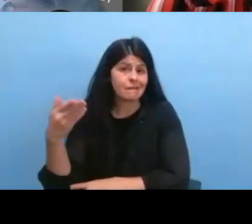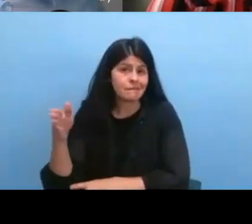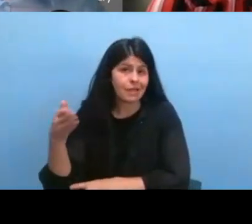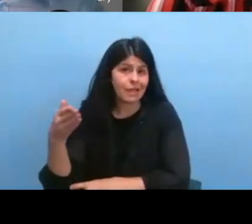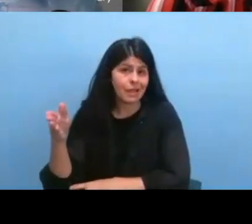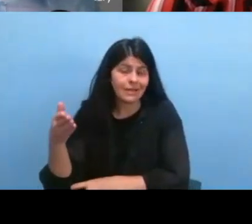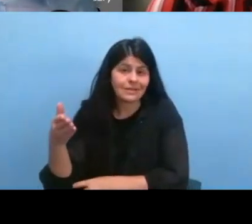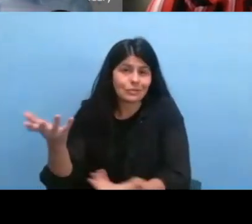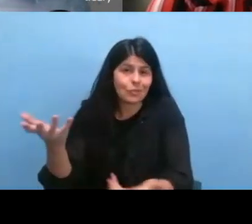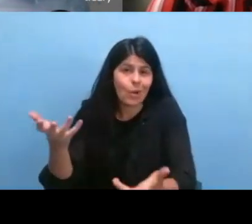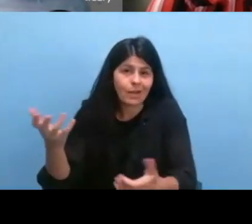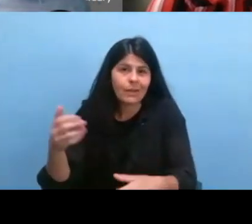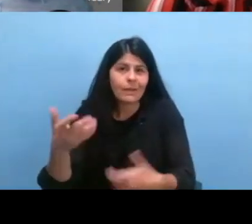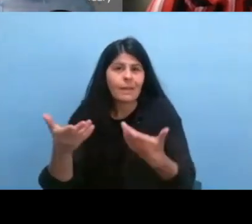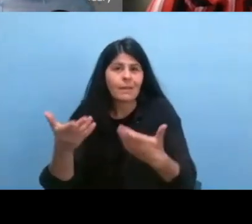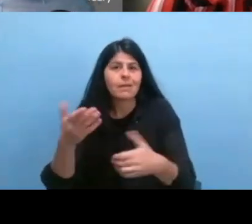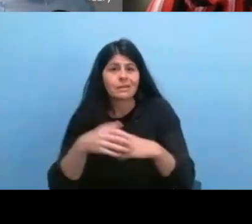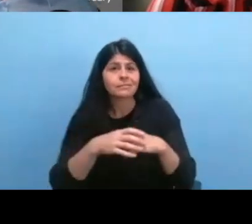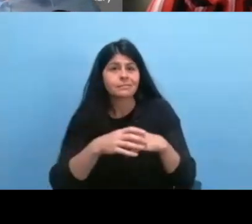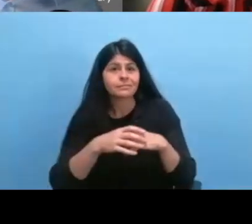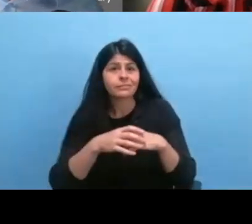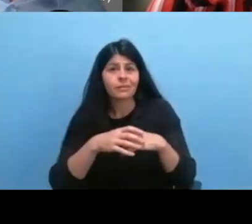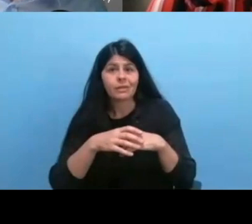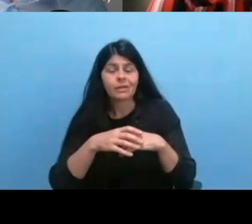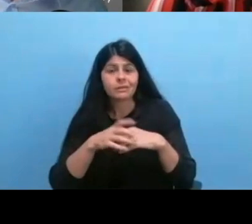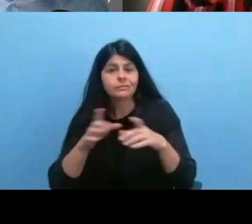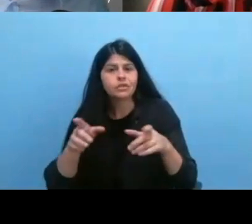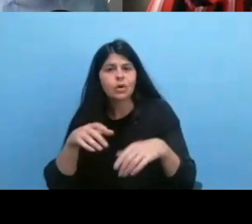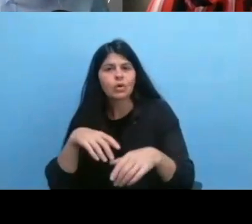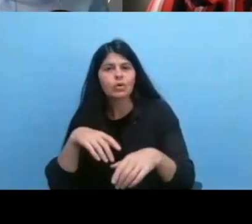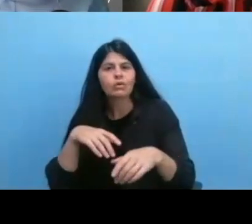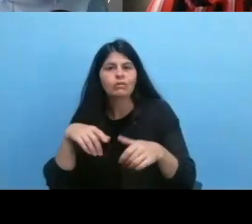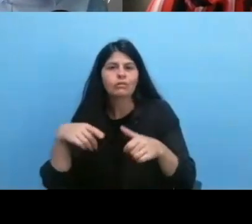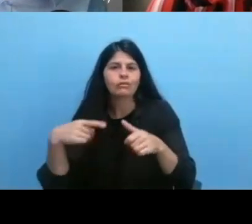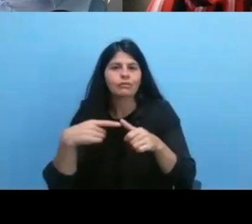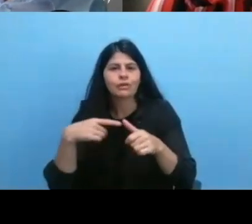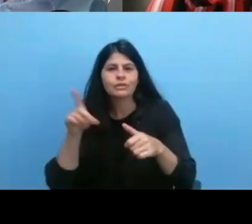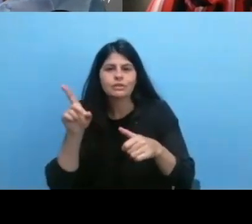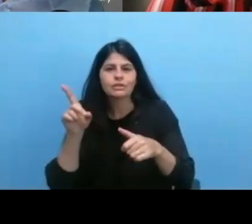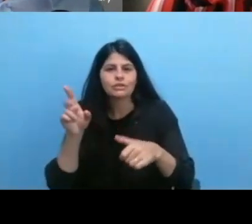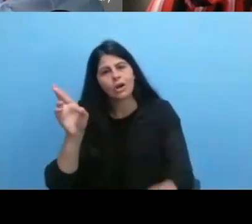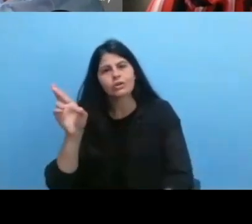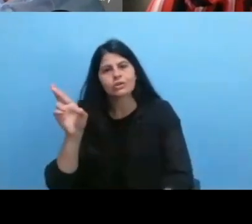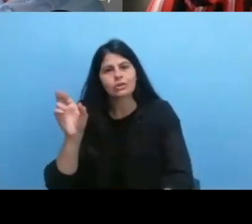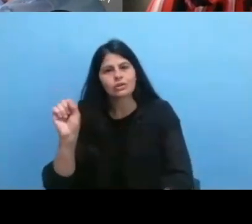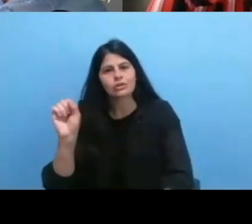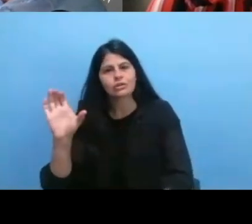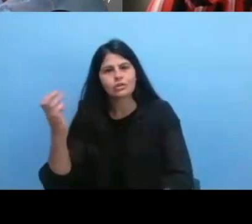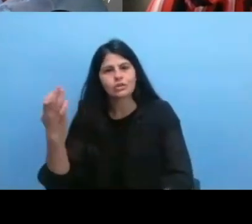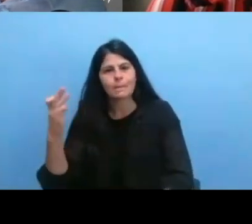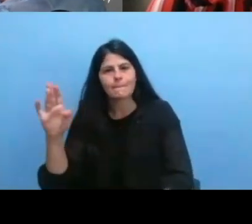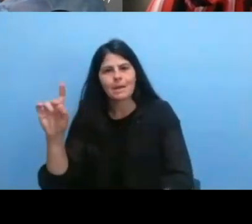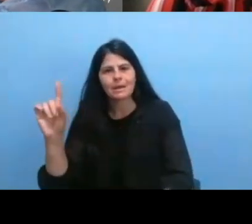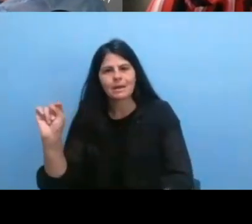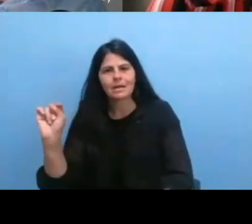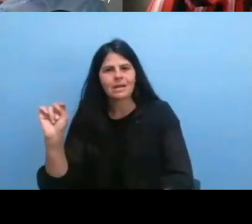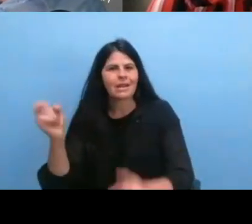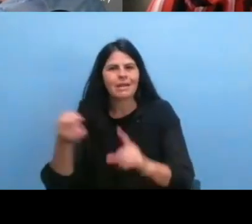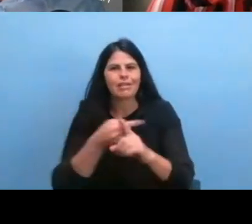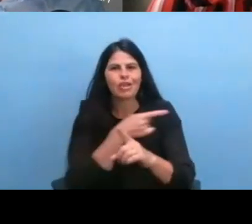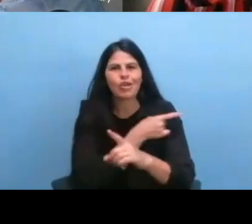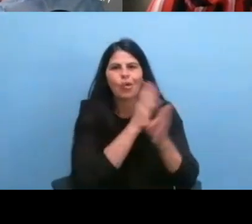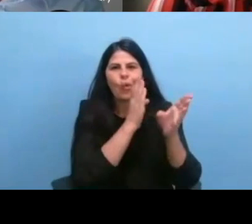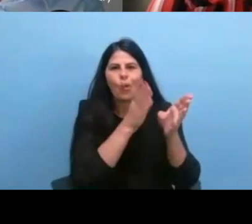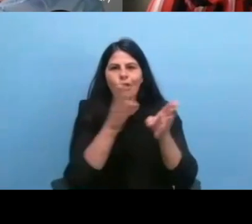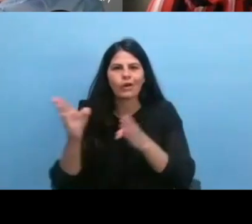ahead and start with Dr. Schmidt in the arbitrary order that is my Zoom window, and then I'll work my way